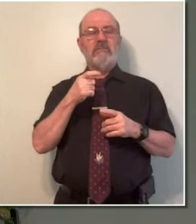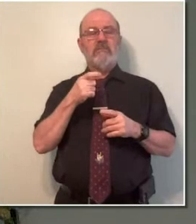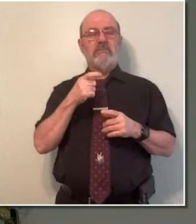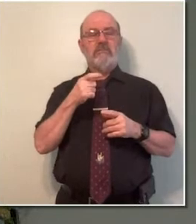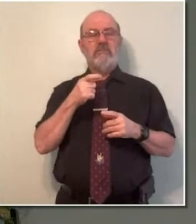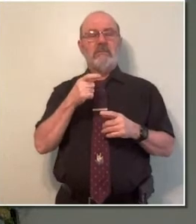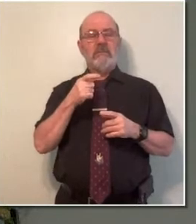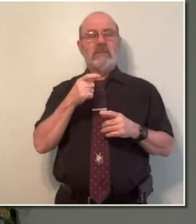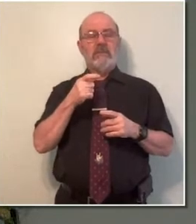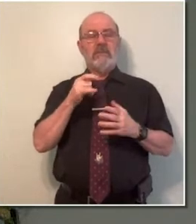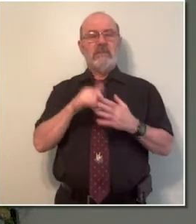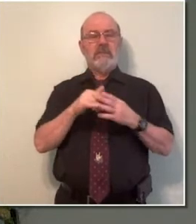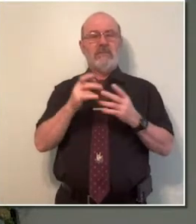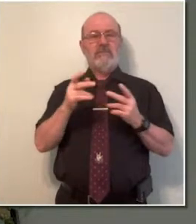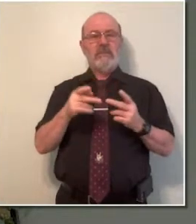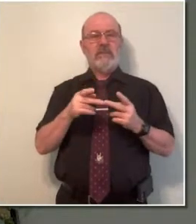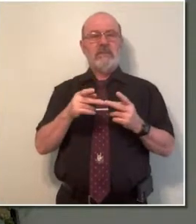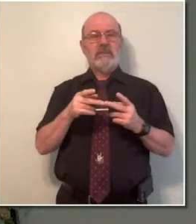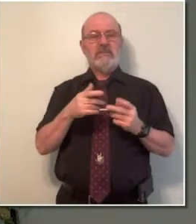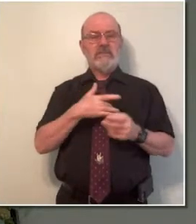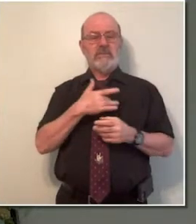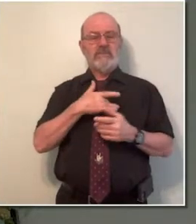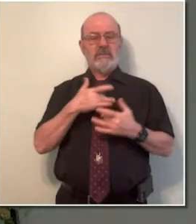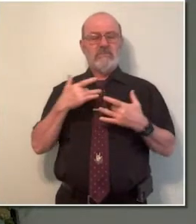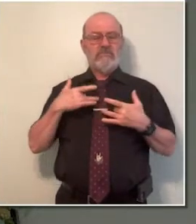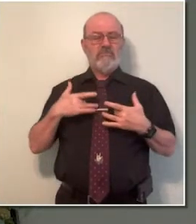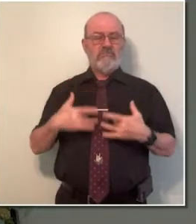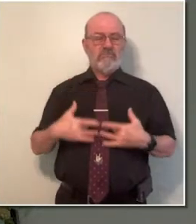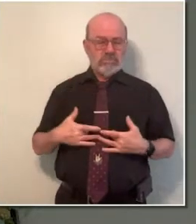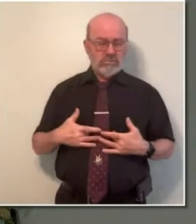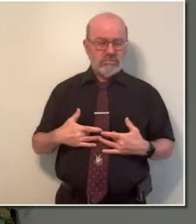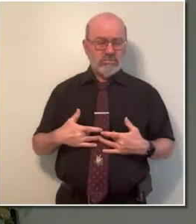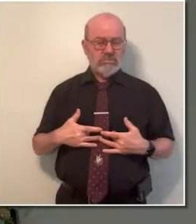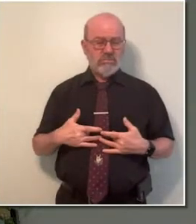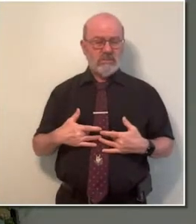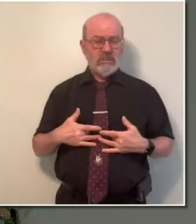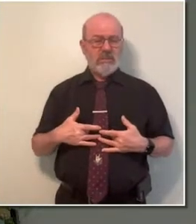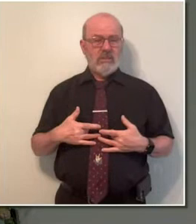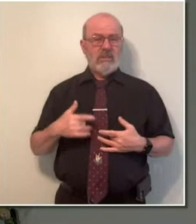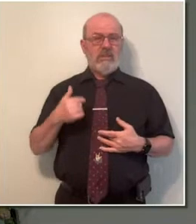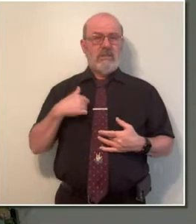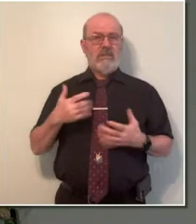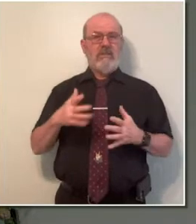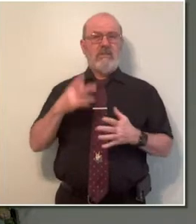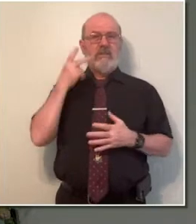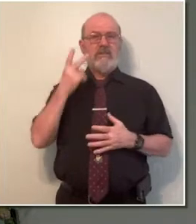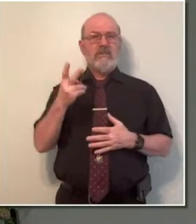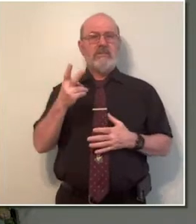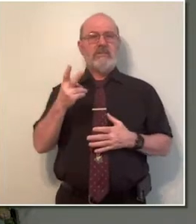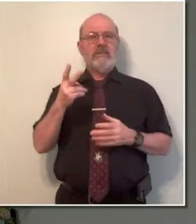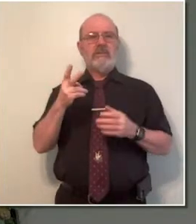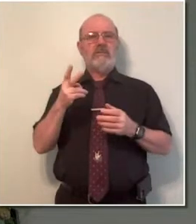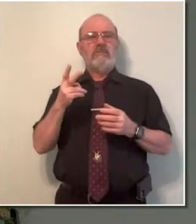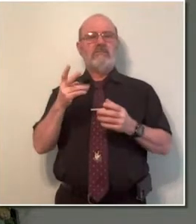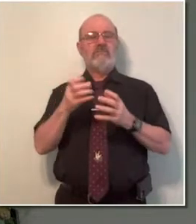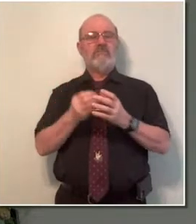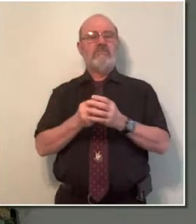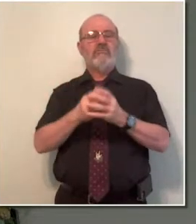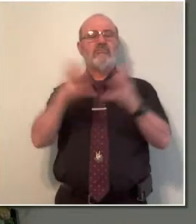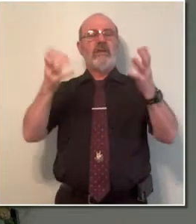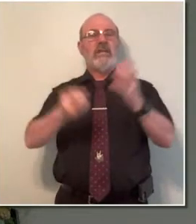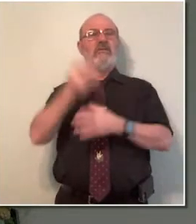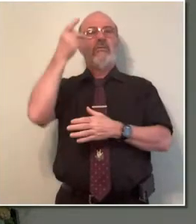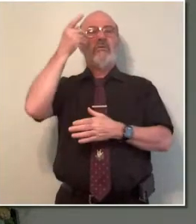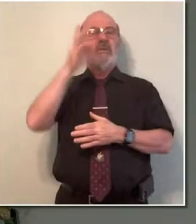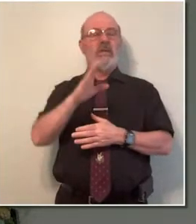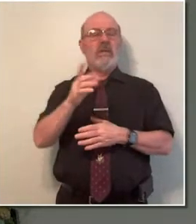that place of feeling depressed and discouraged, I have seen blossom great growth in God because